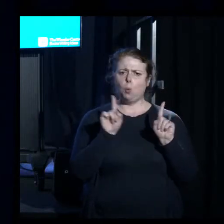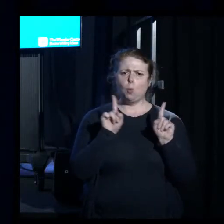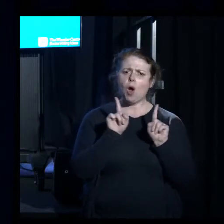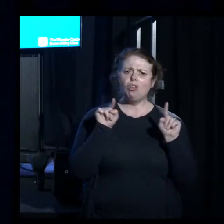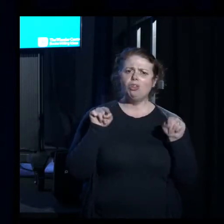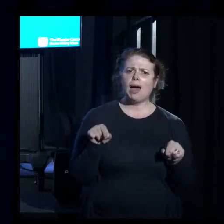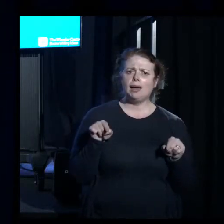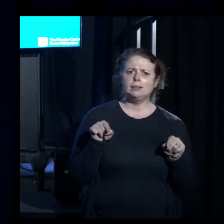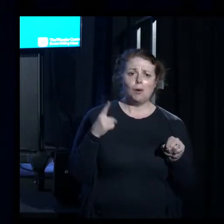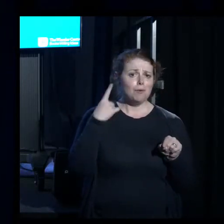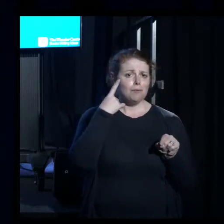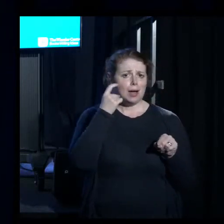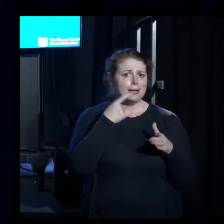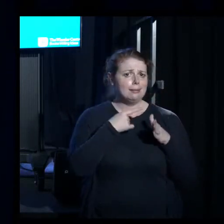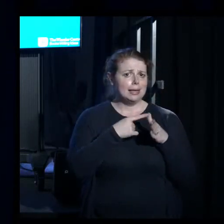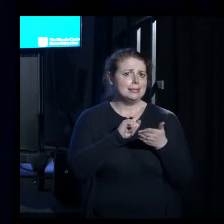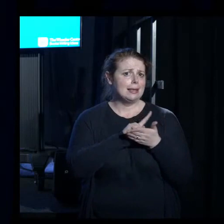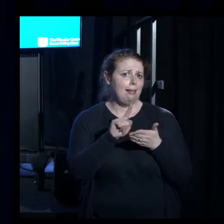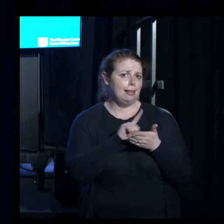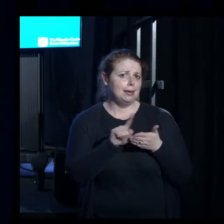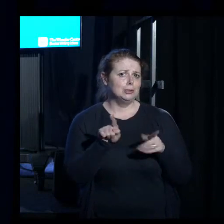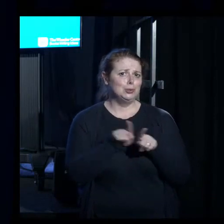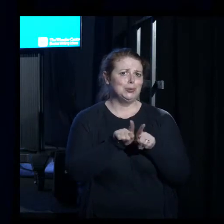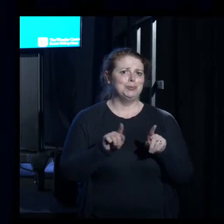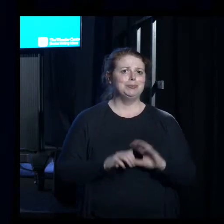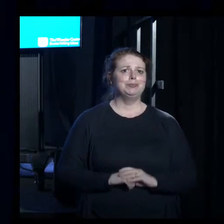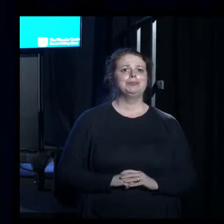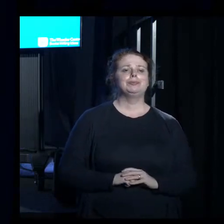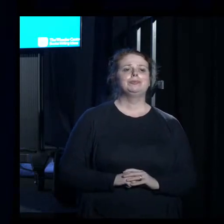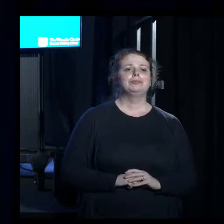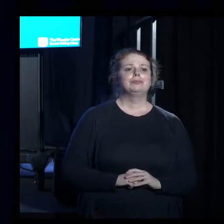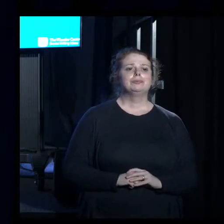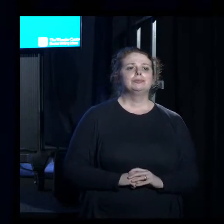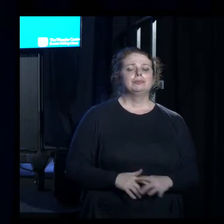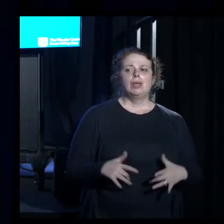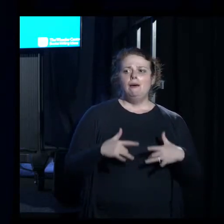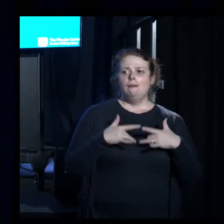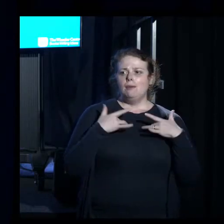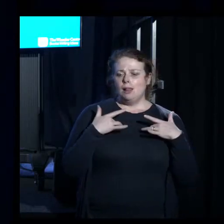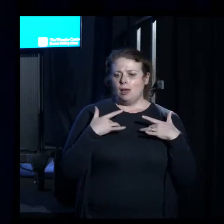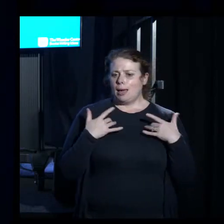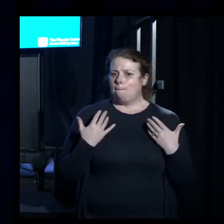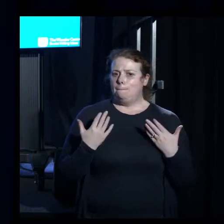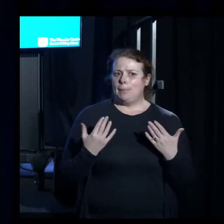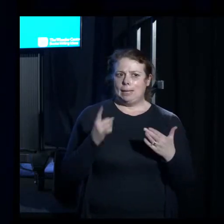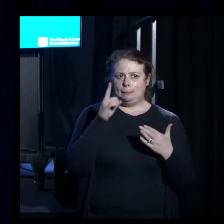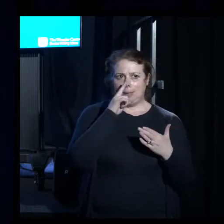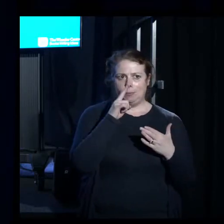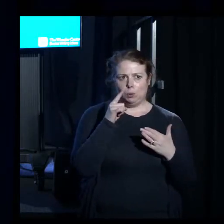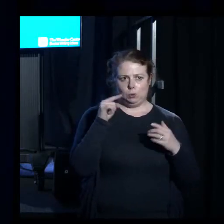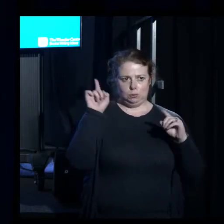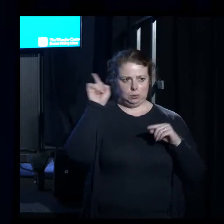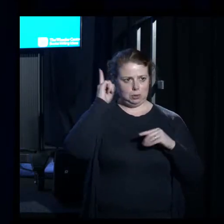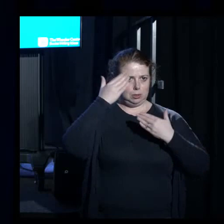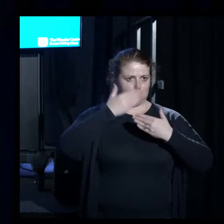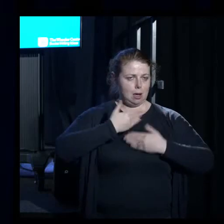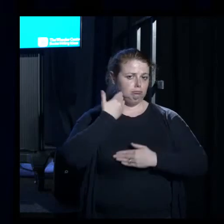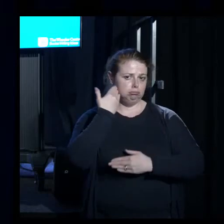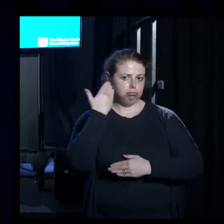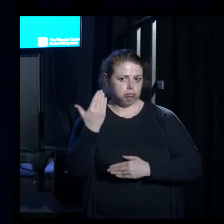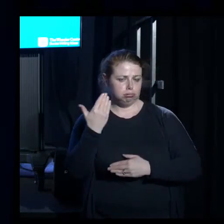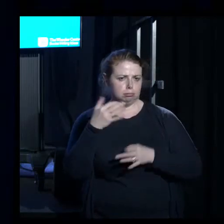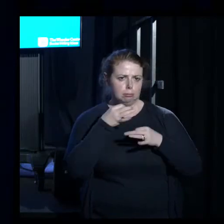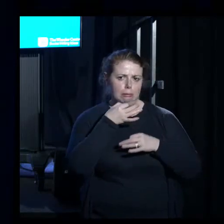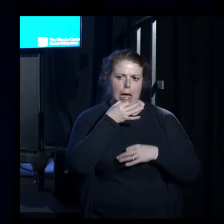out some of the answers to that later on tonight as well. I feel like a lot of the people that we hear from tonight really ask the